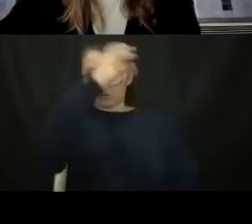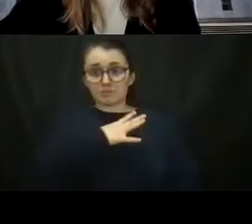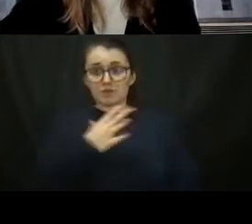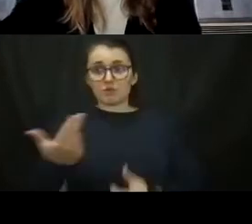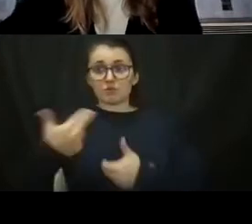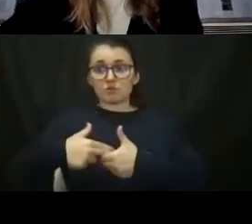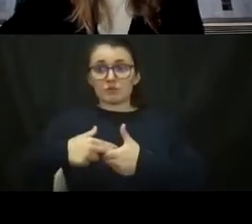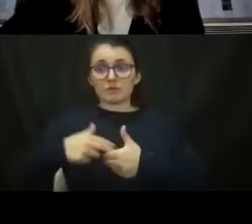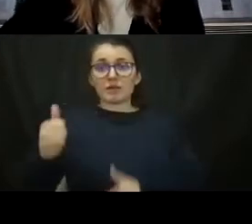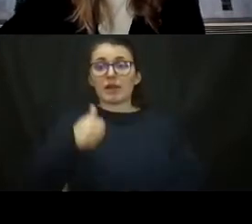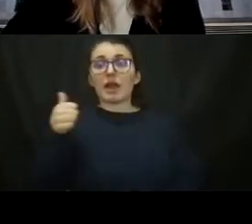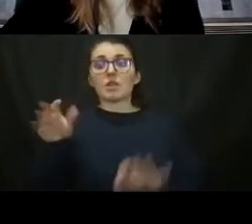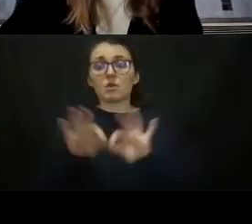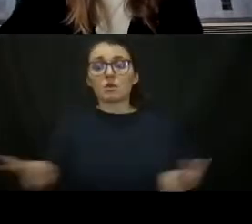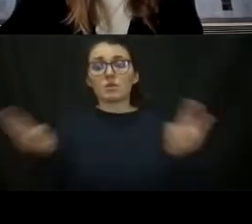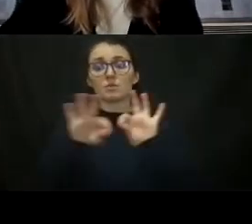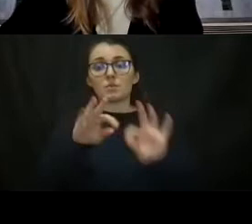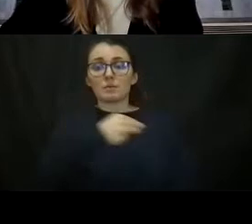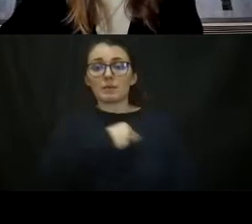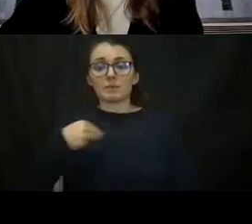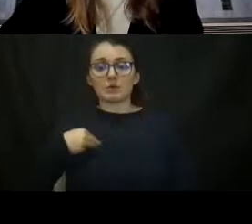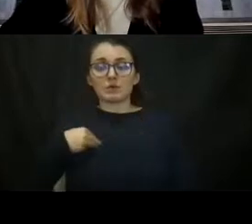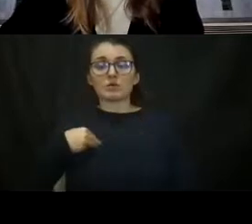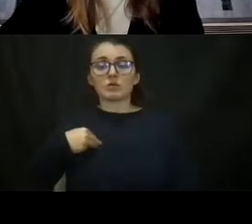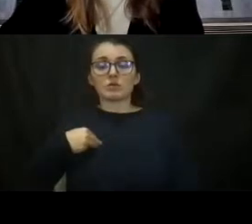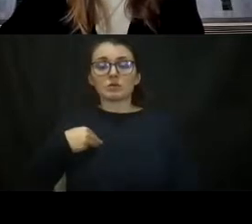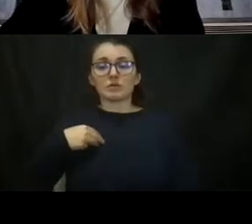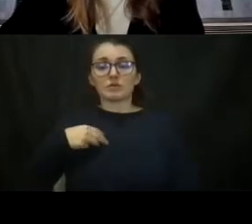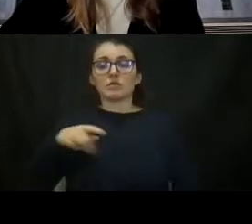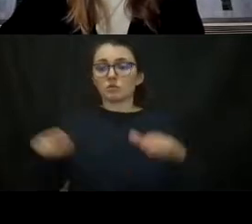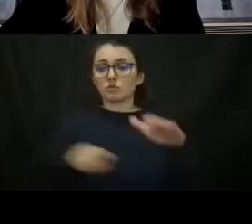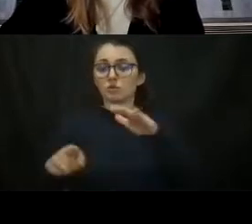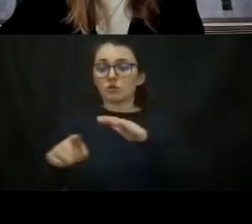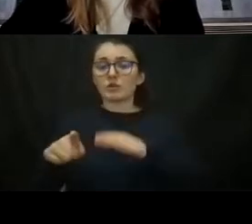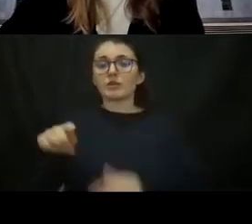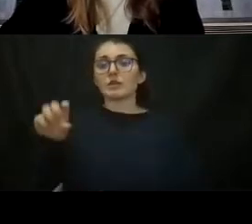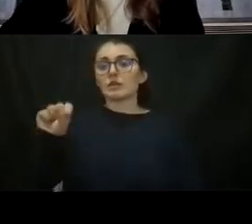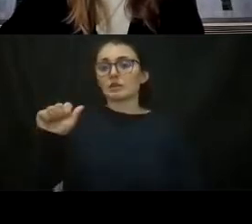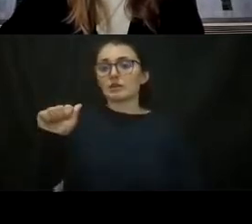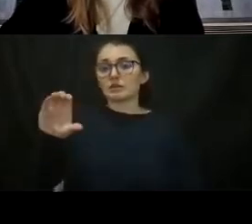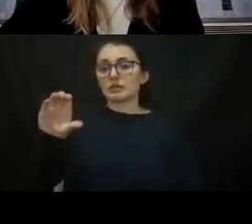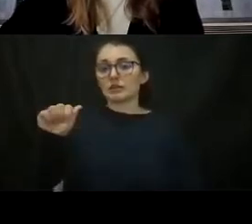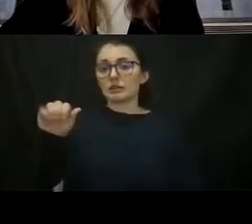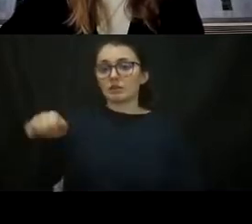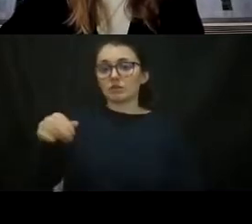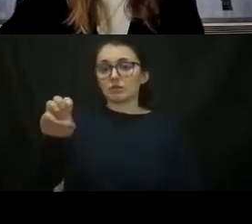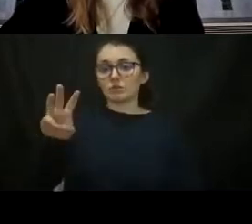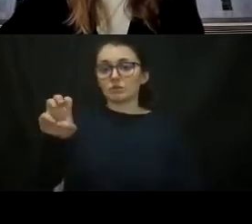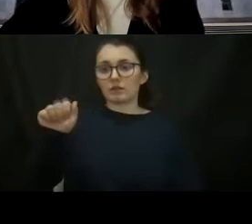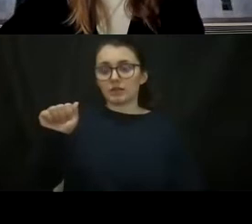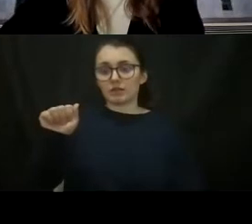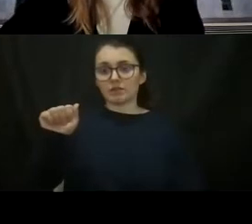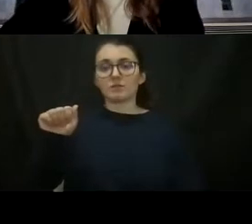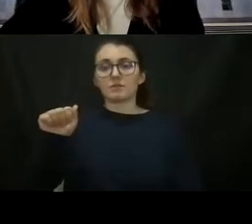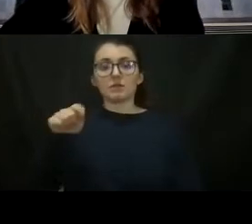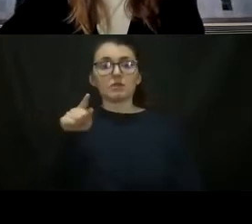some other really important members of this journey. So we have Sacagawea or Sacagawea here on the right-hand side of the mural.